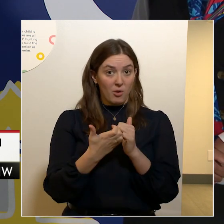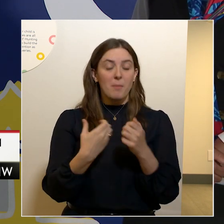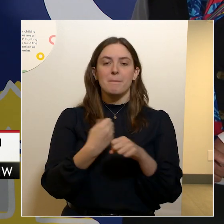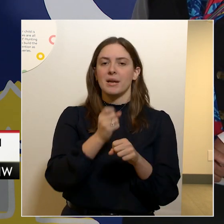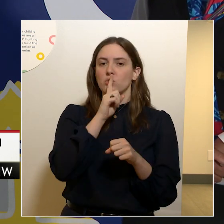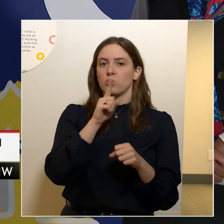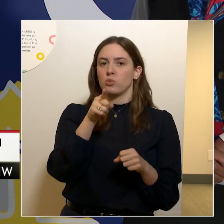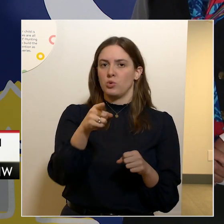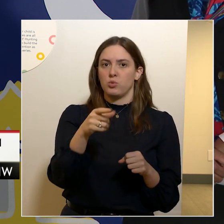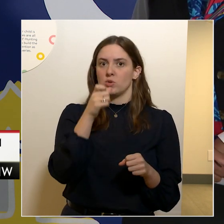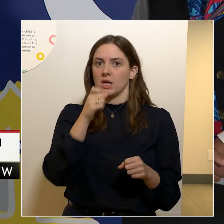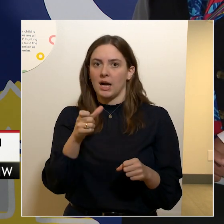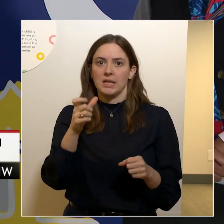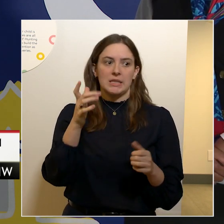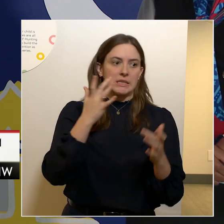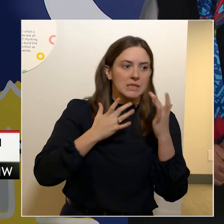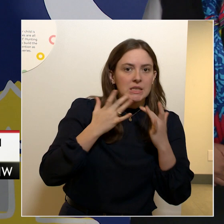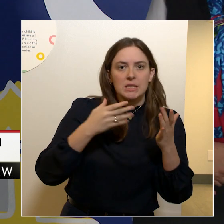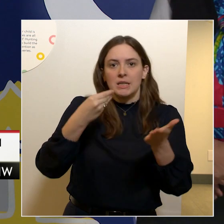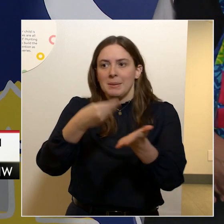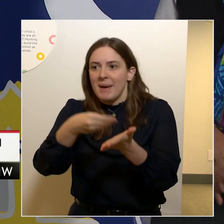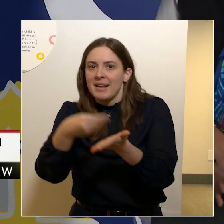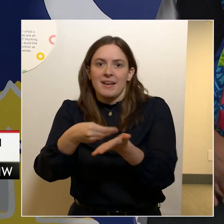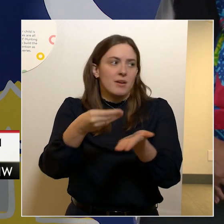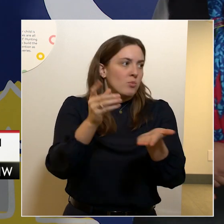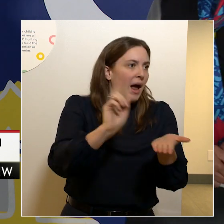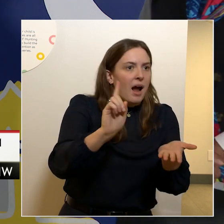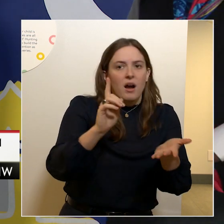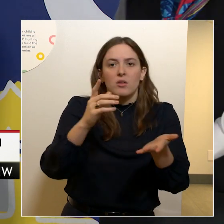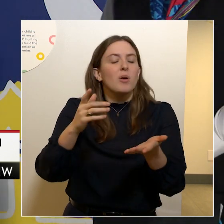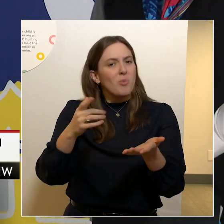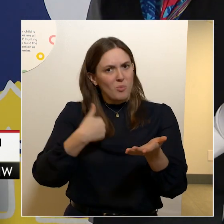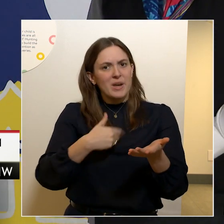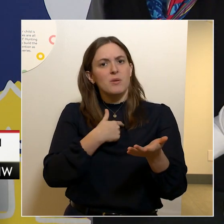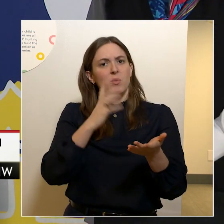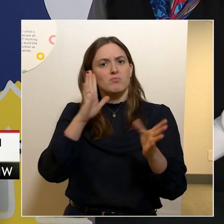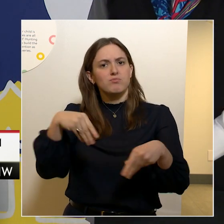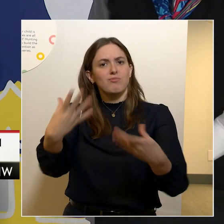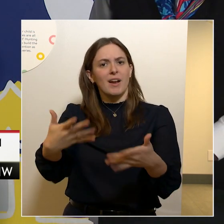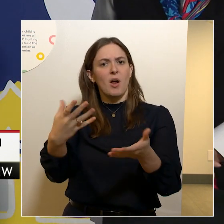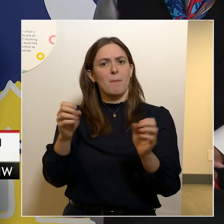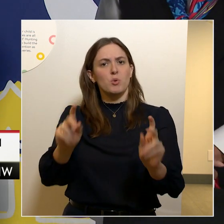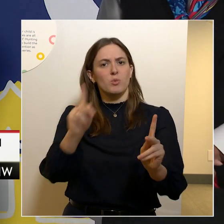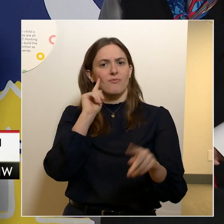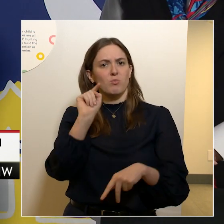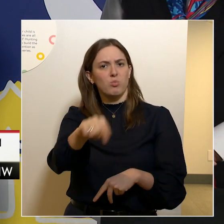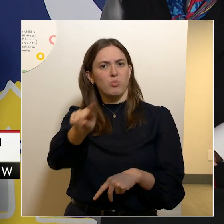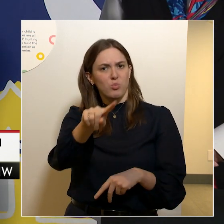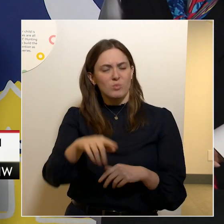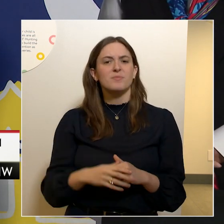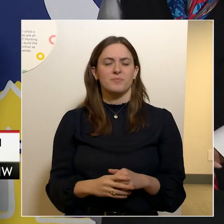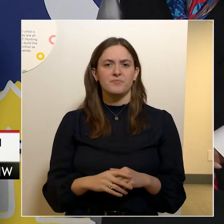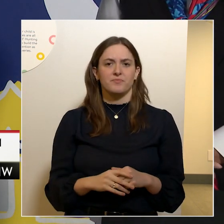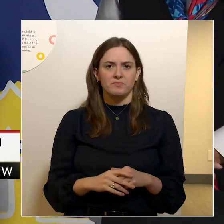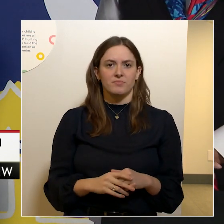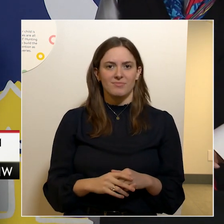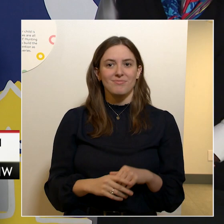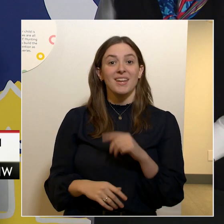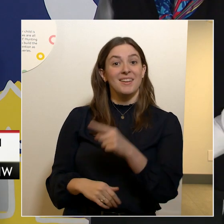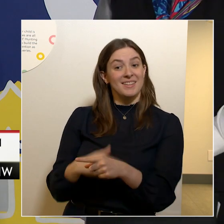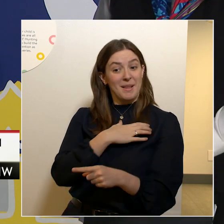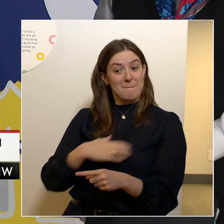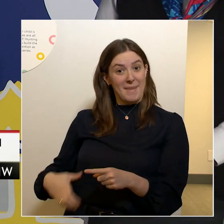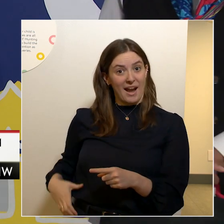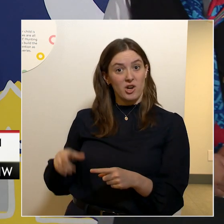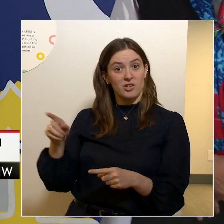that you aren't having to chase funding opportunities, but that our funding opportunities are coming to you. As the mayor